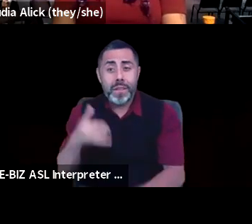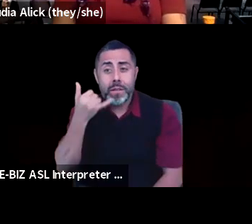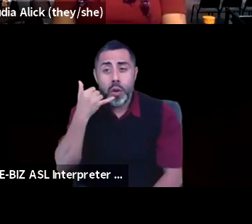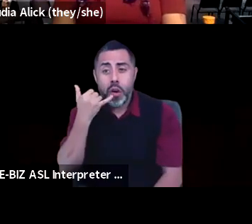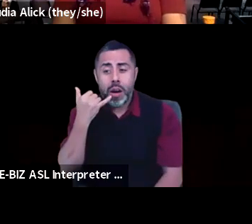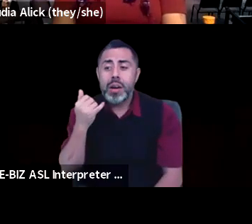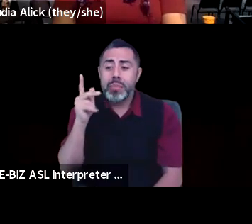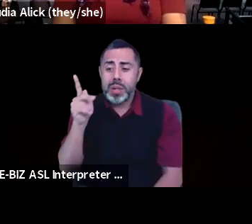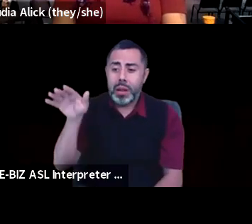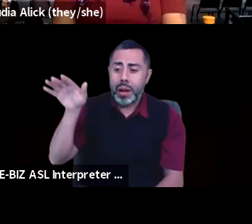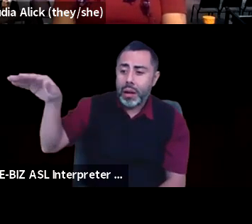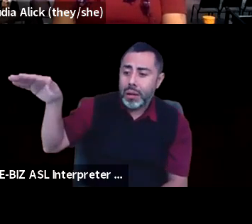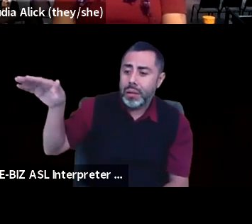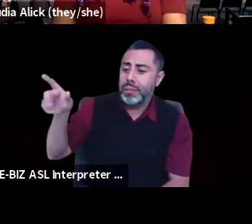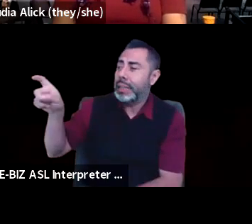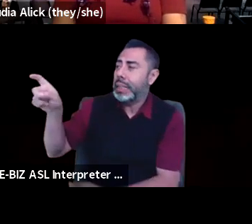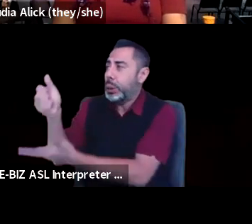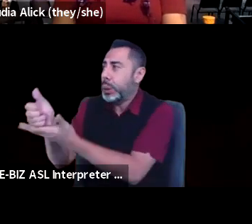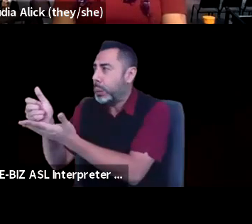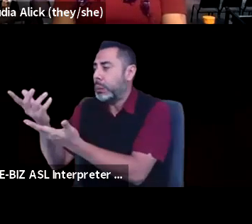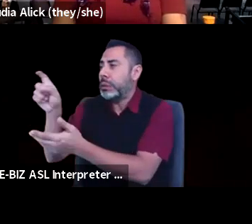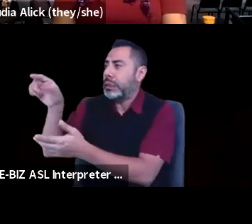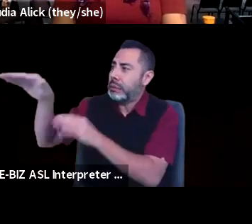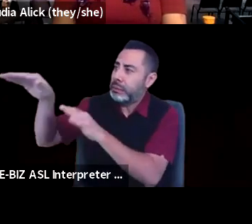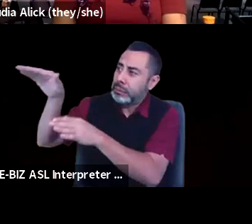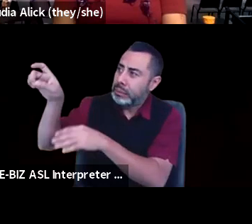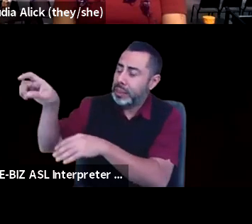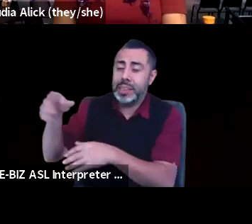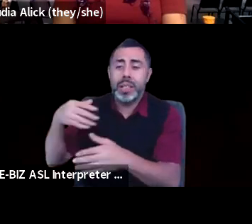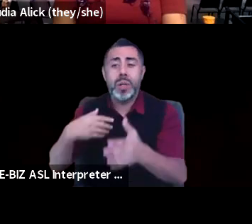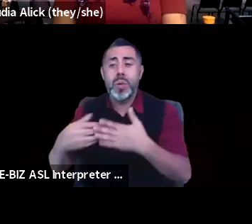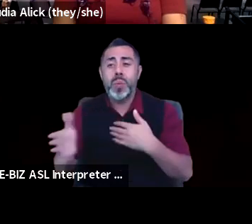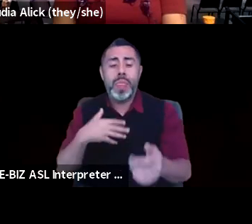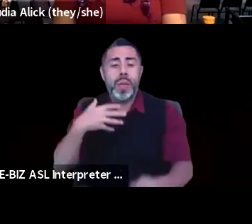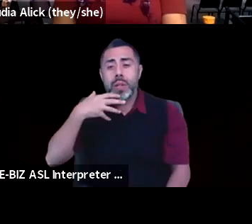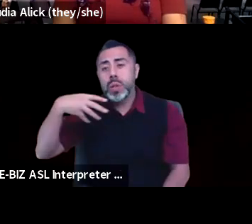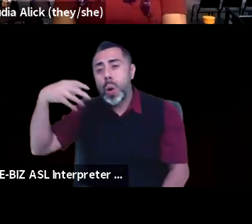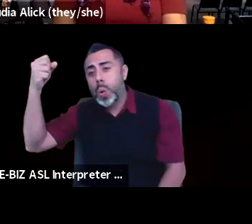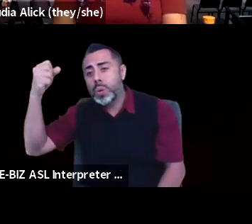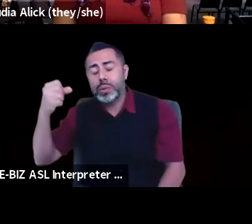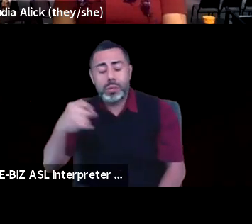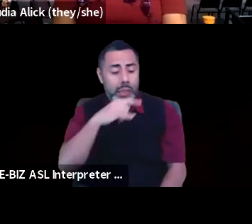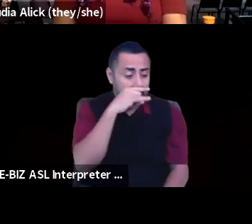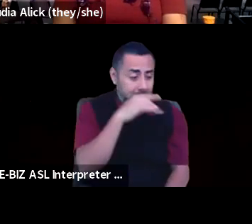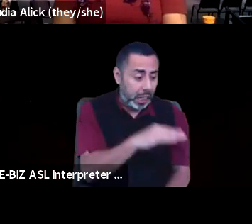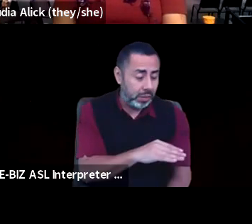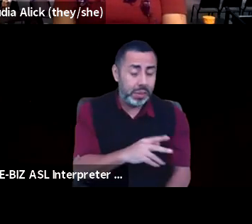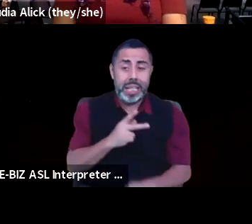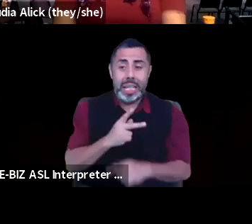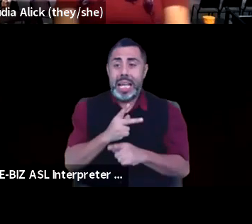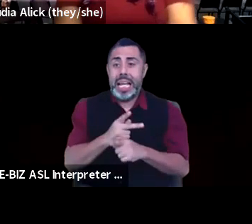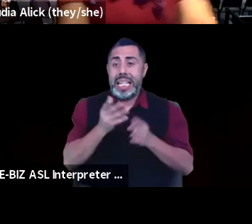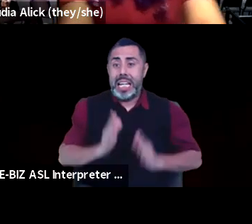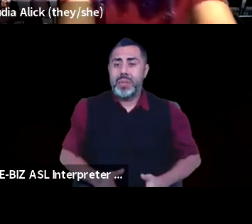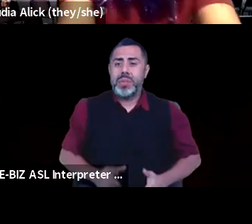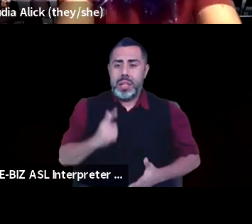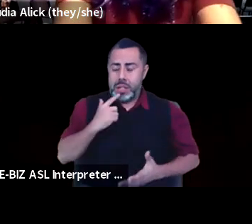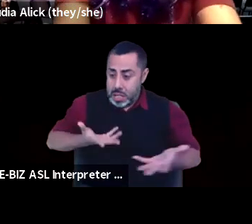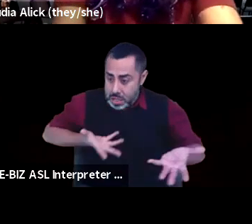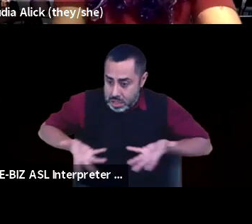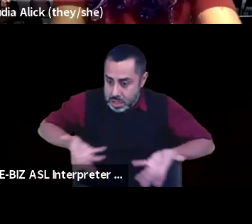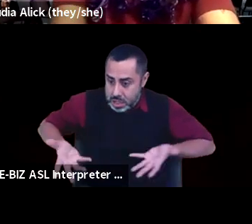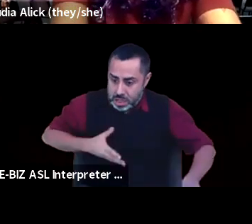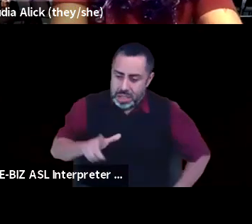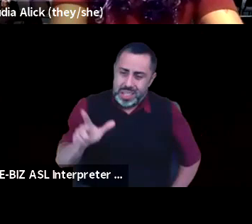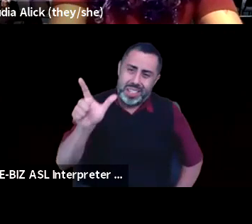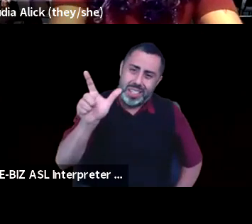And whether it's an elder dependent or whether it's a child, they're on the clock 24/7 engaging. There is no such thing as a checkout, especially now that